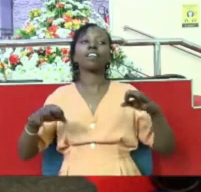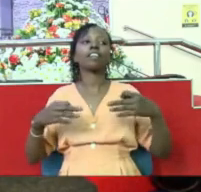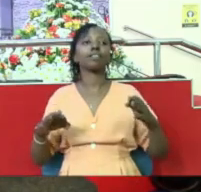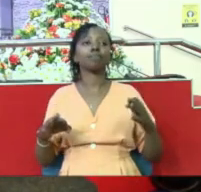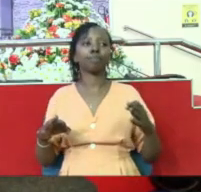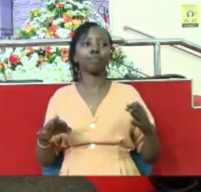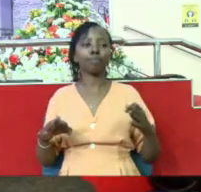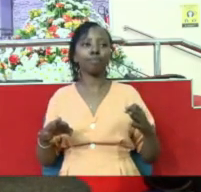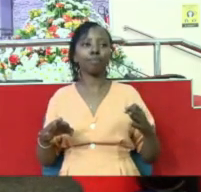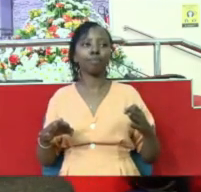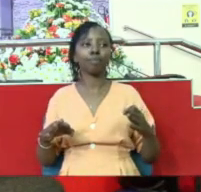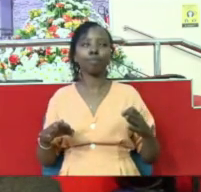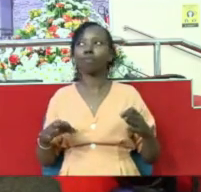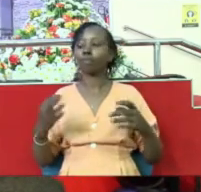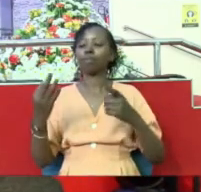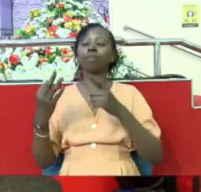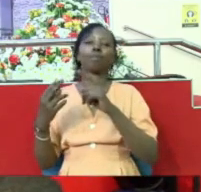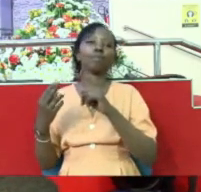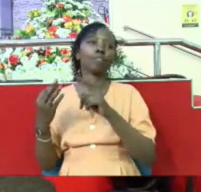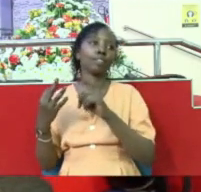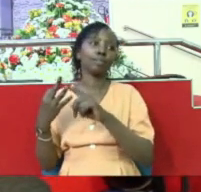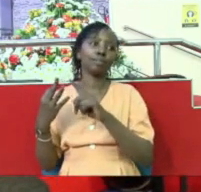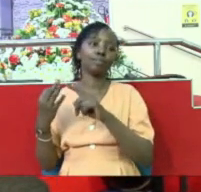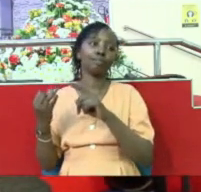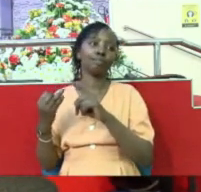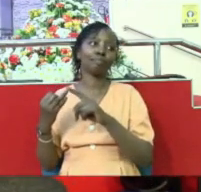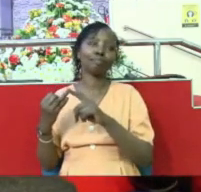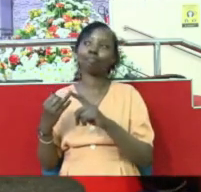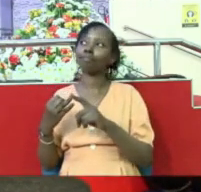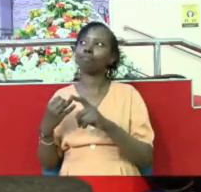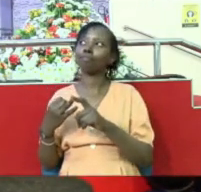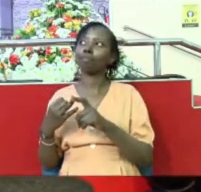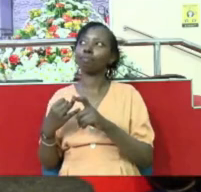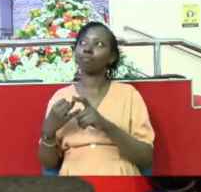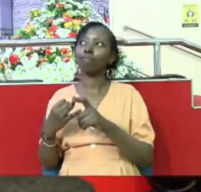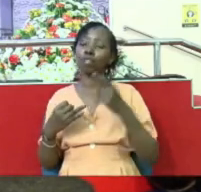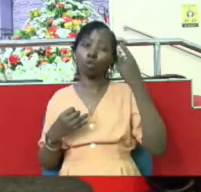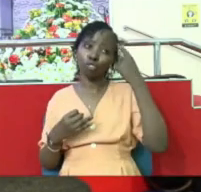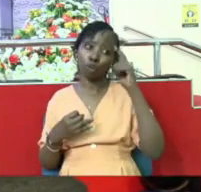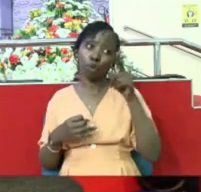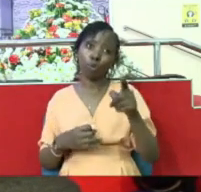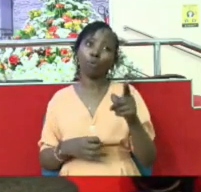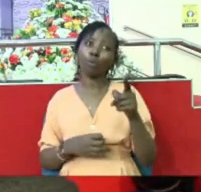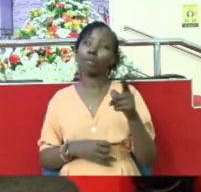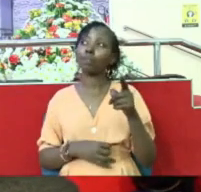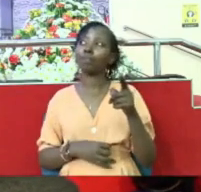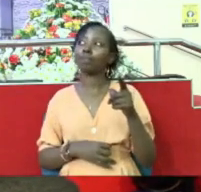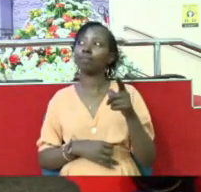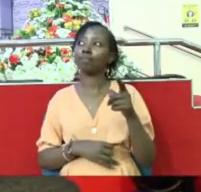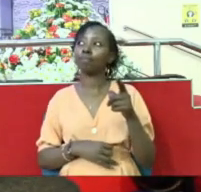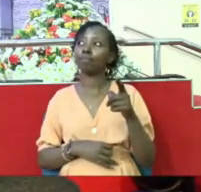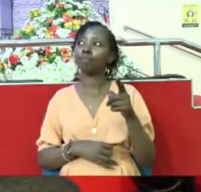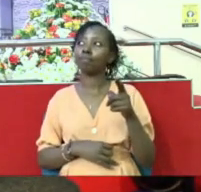Another aspect of giving. Jambo lingine kuhusiana na kutoa. So in other words, for you, kwako wewe. I